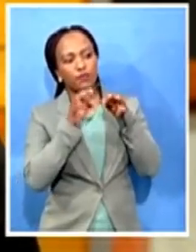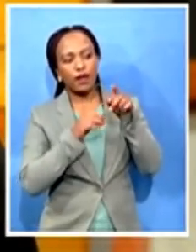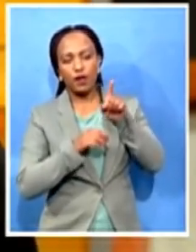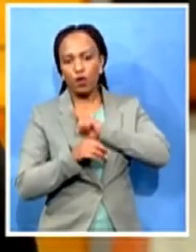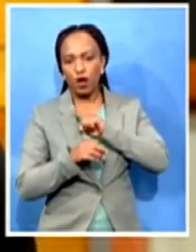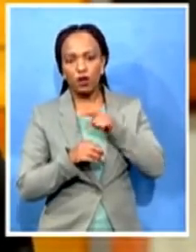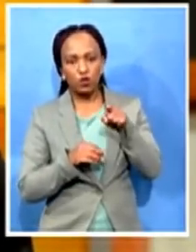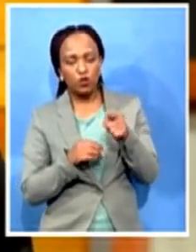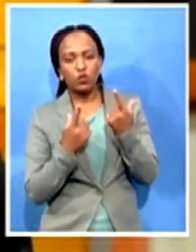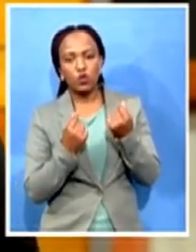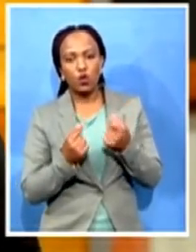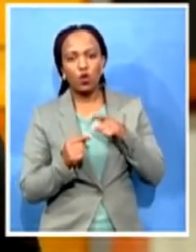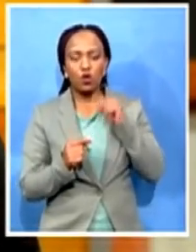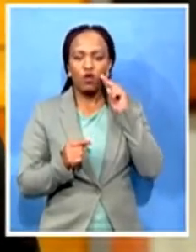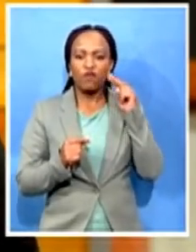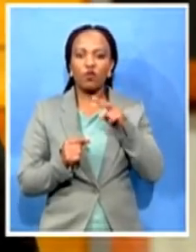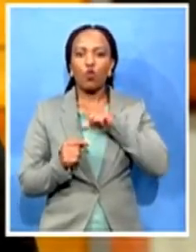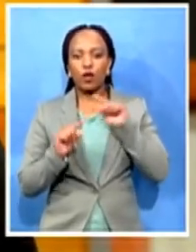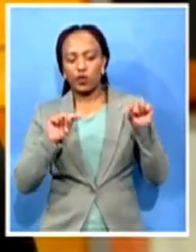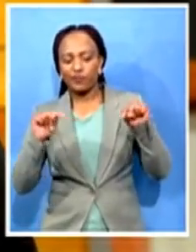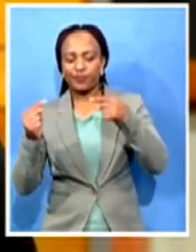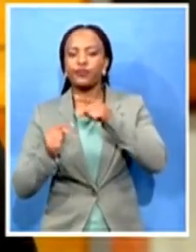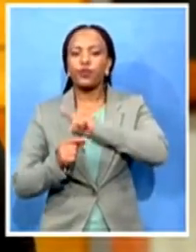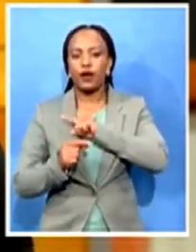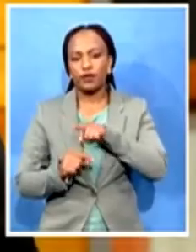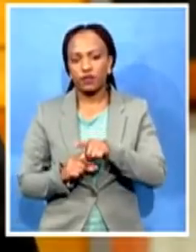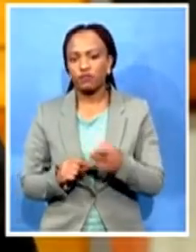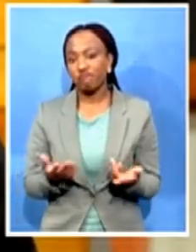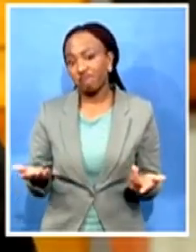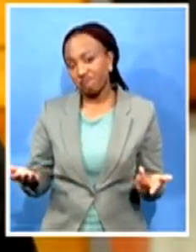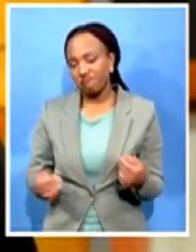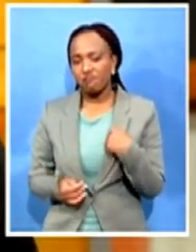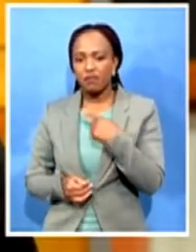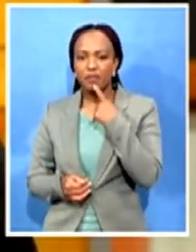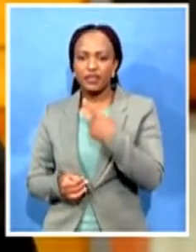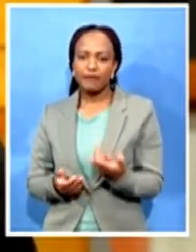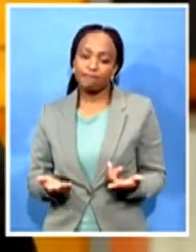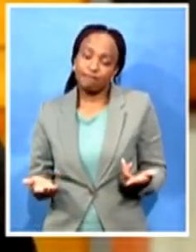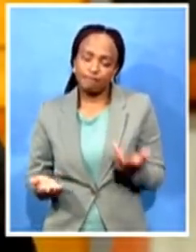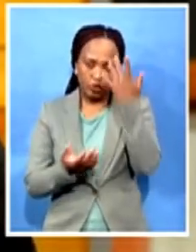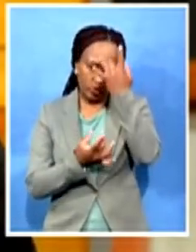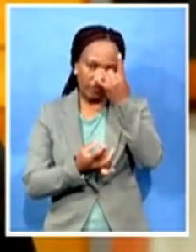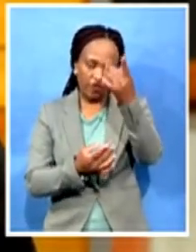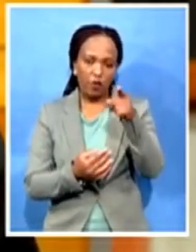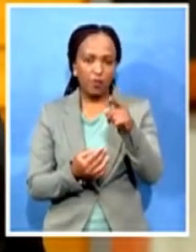want to deal with it? So, as I say, I just want to place it on record. It's the very first time that we've ever heard